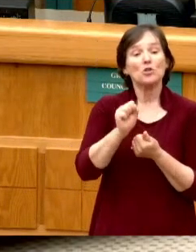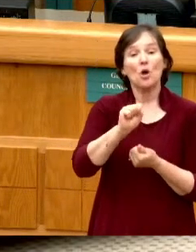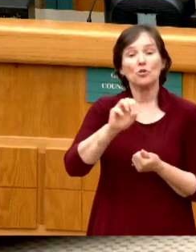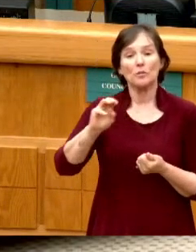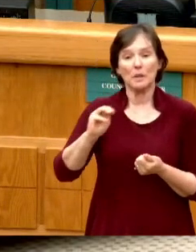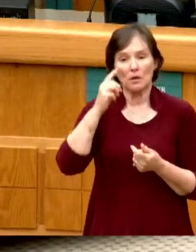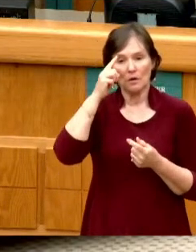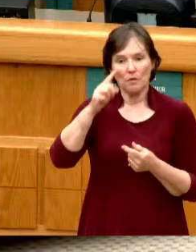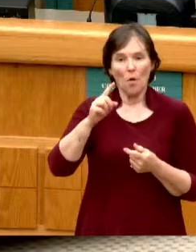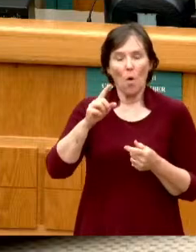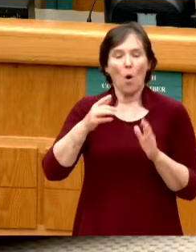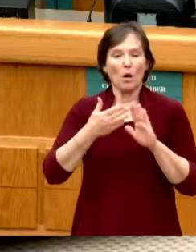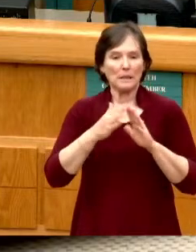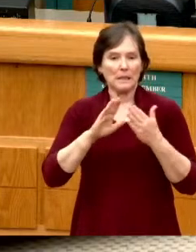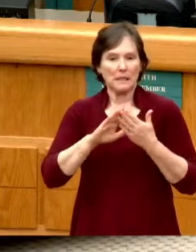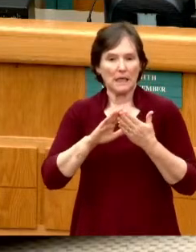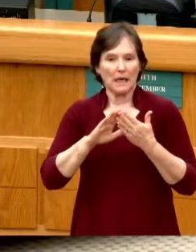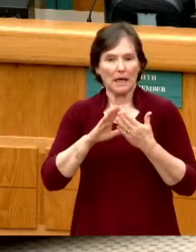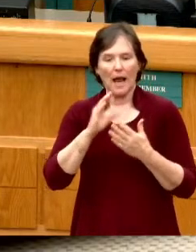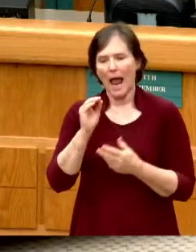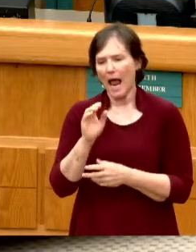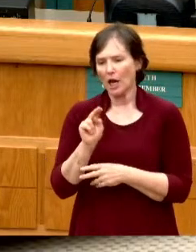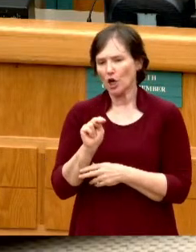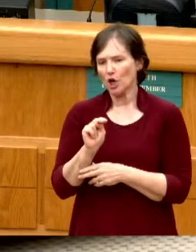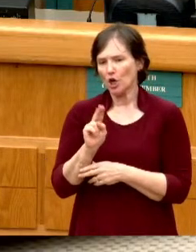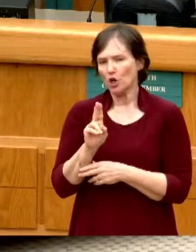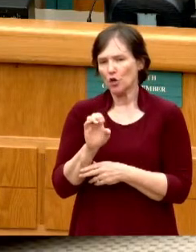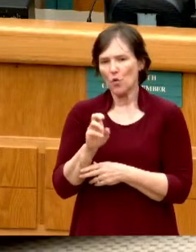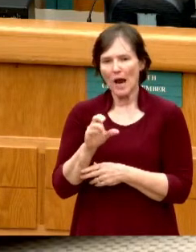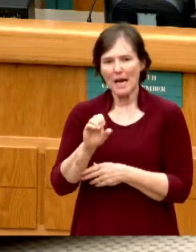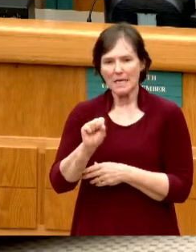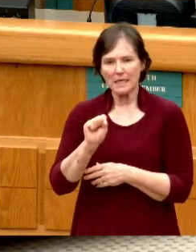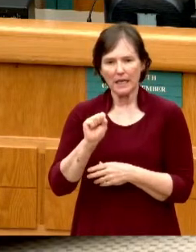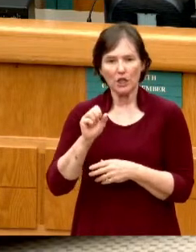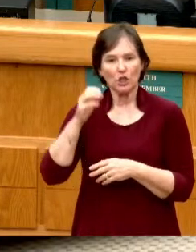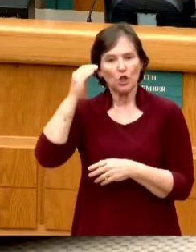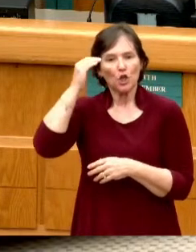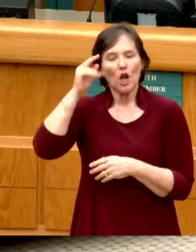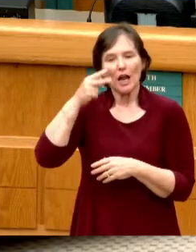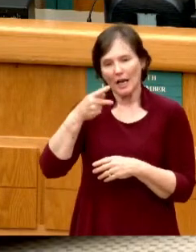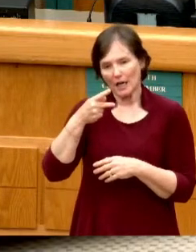as nuecesknows.com, or you go to our website at